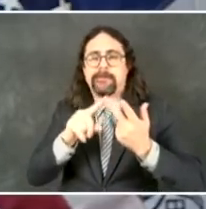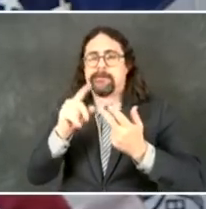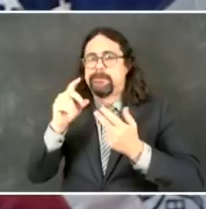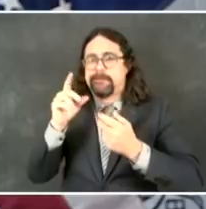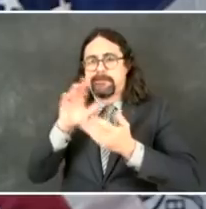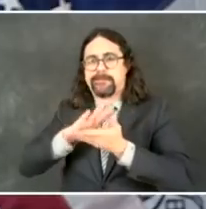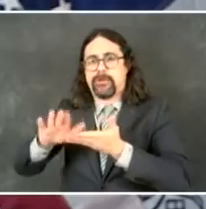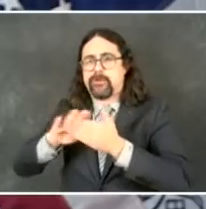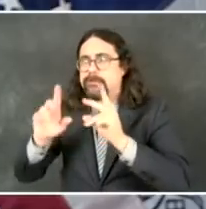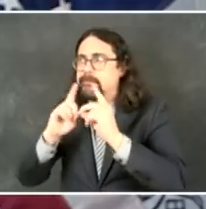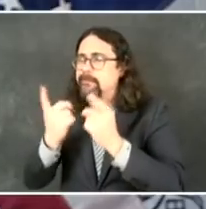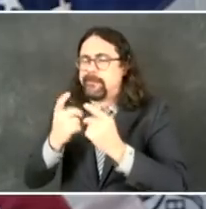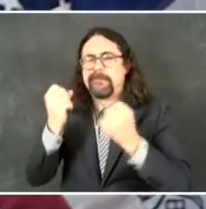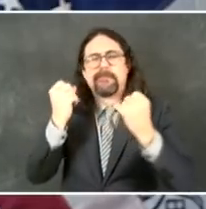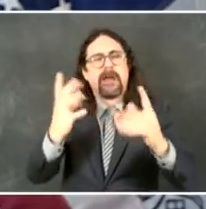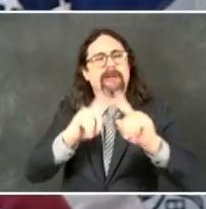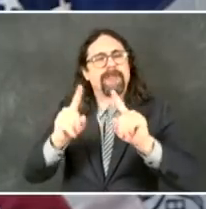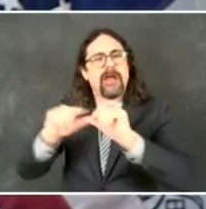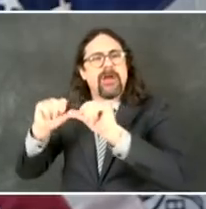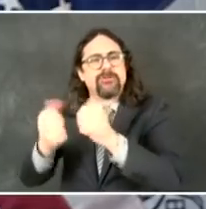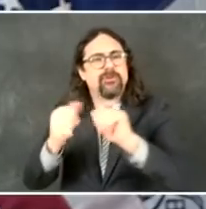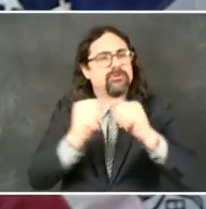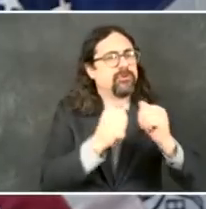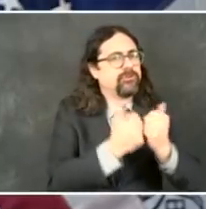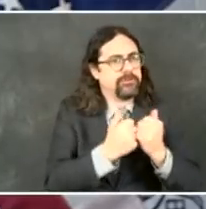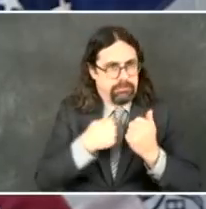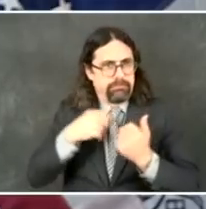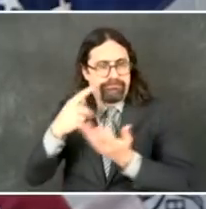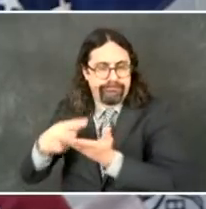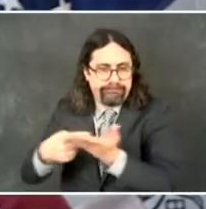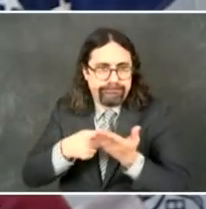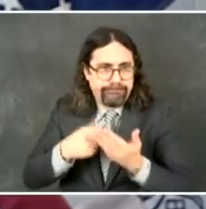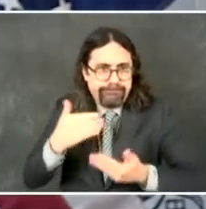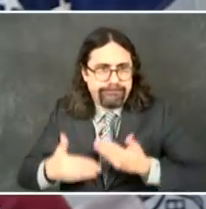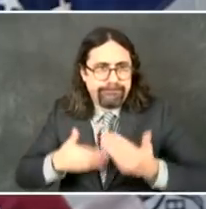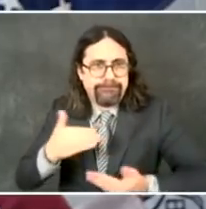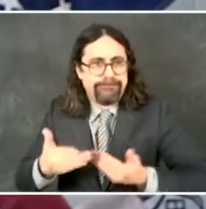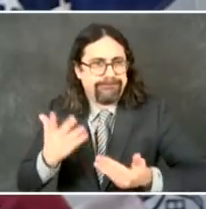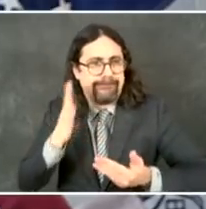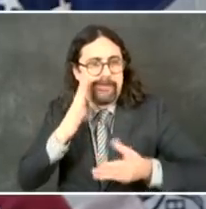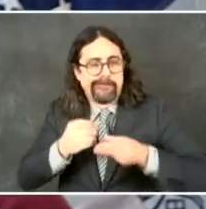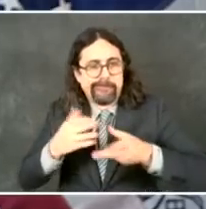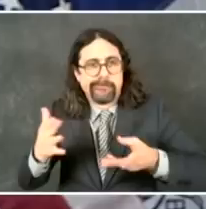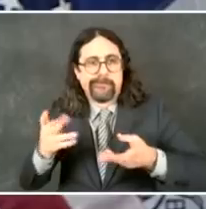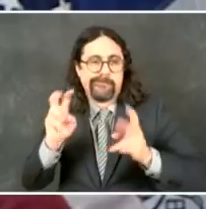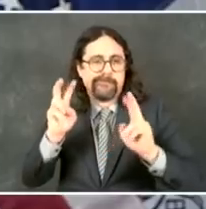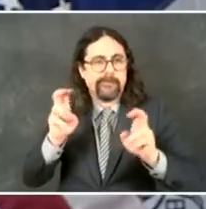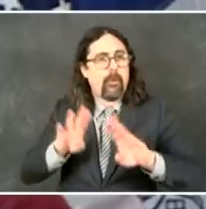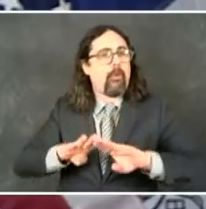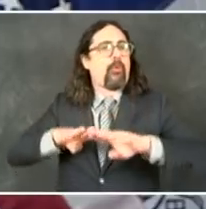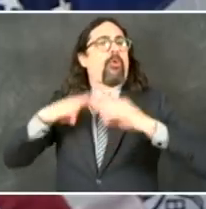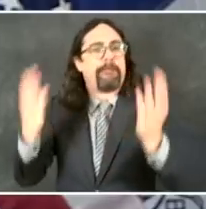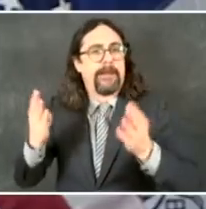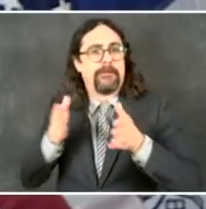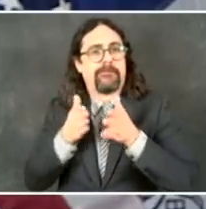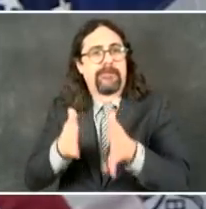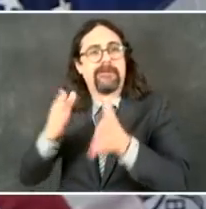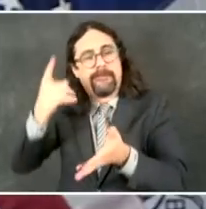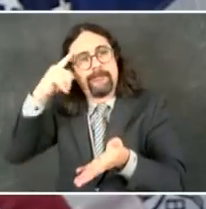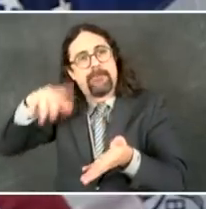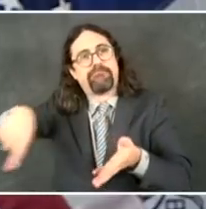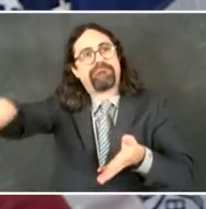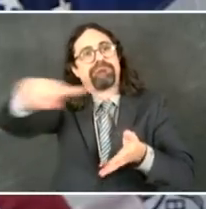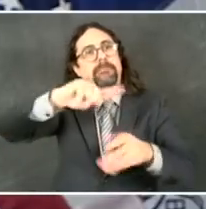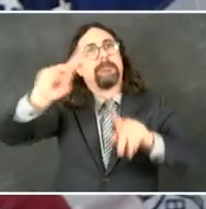of course, figuring out where they'll have the biggest impact, where the most people are. So that's good news from the good work we've all been